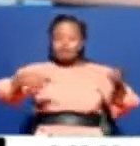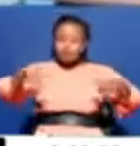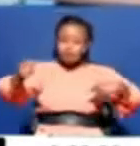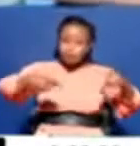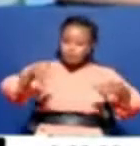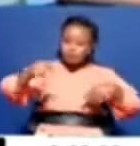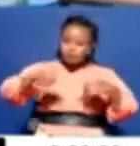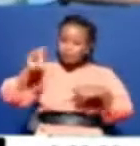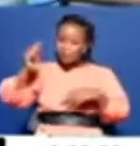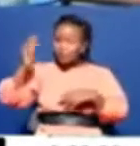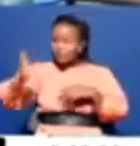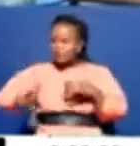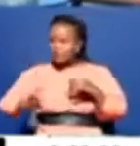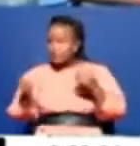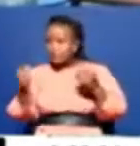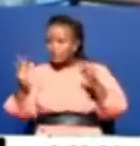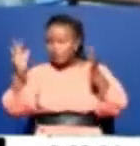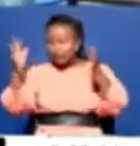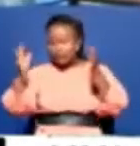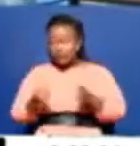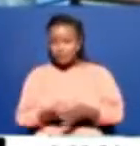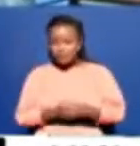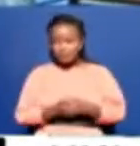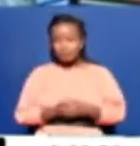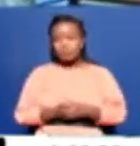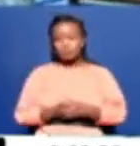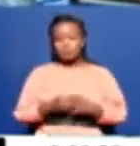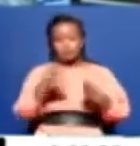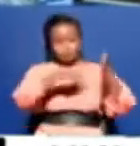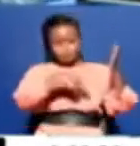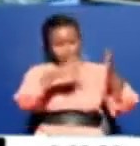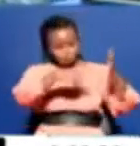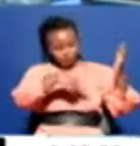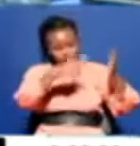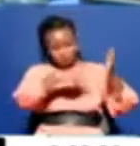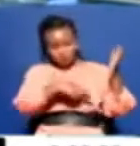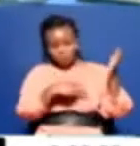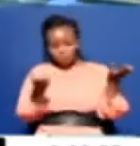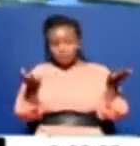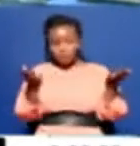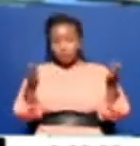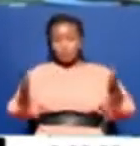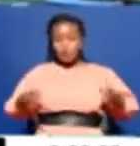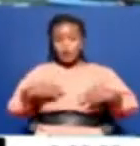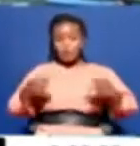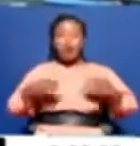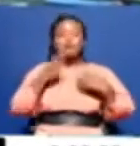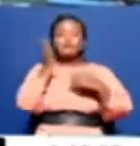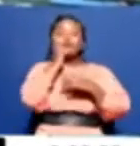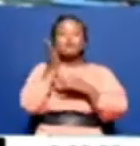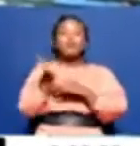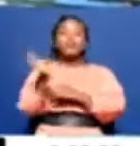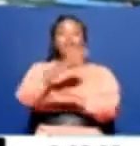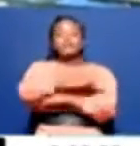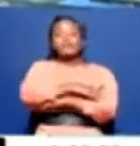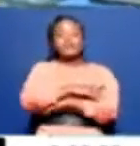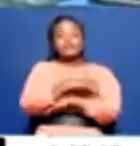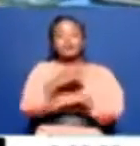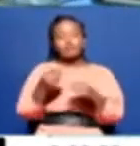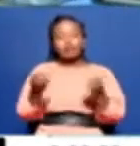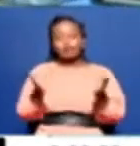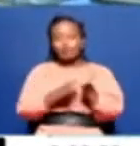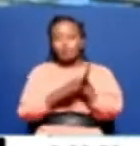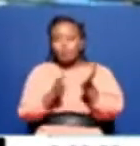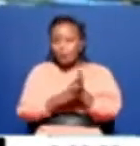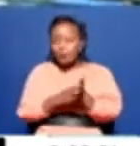ni Happy Mother's Day, anasema salamu nyingi zinakwenda kwa mama yake mzazi, akiwapo sehemu za Chundwa, Mnarani, akikwambia